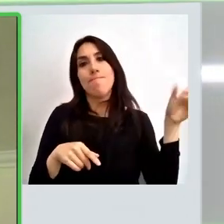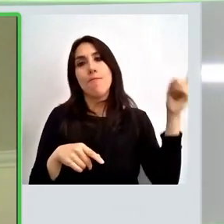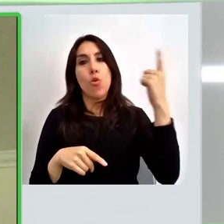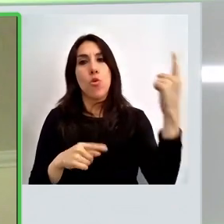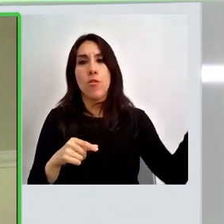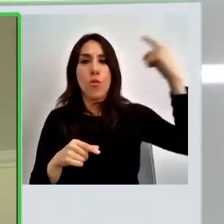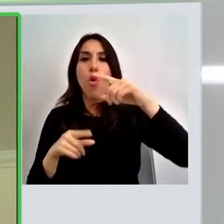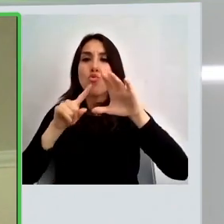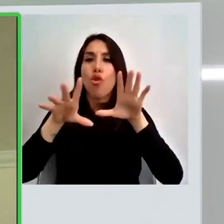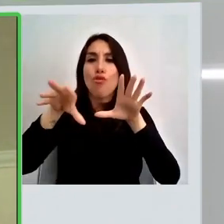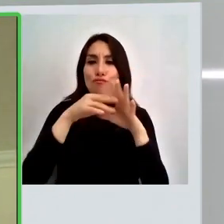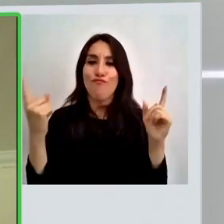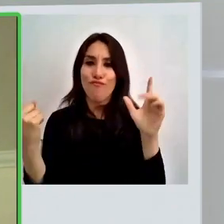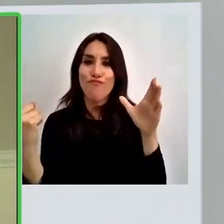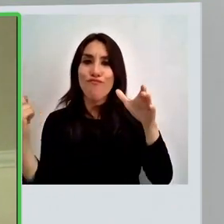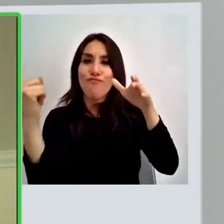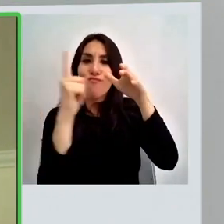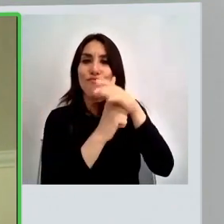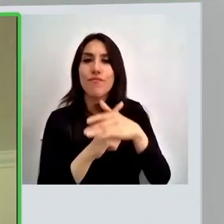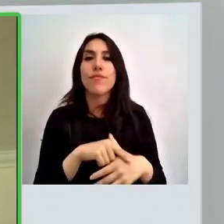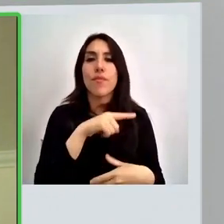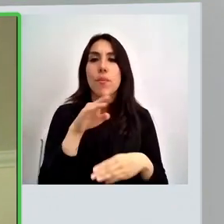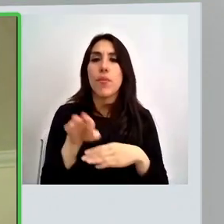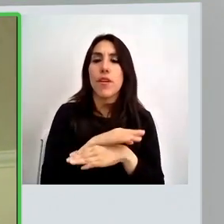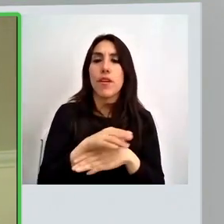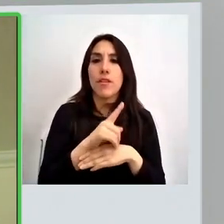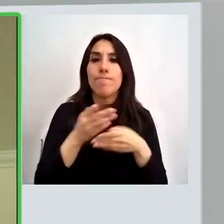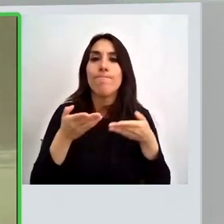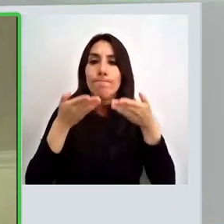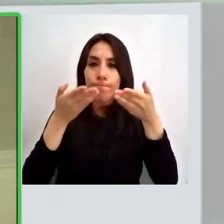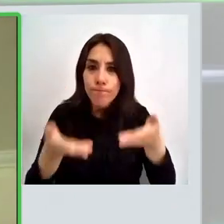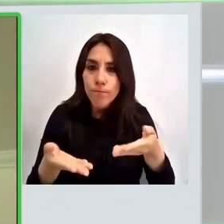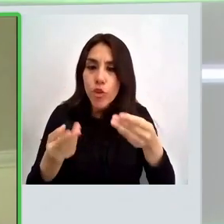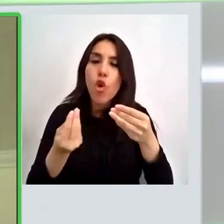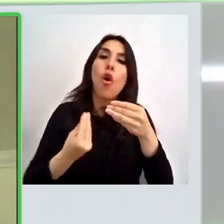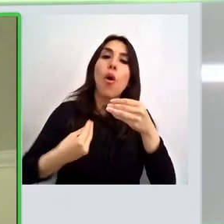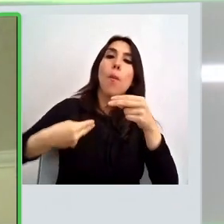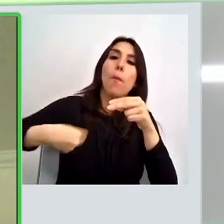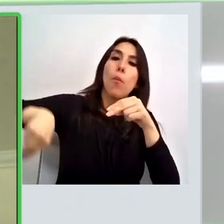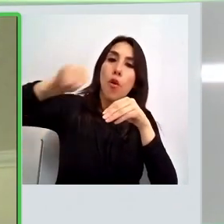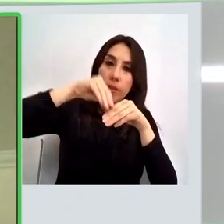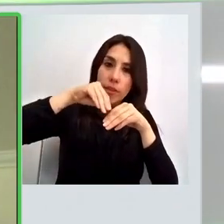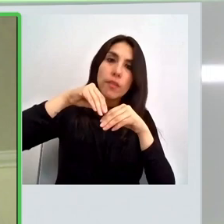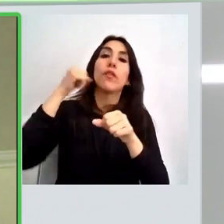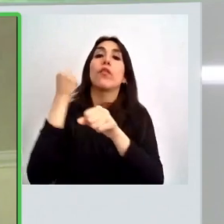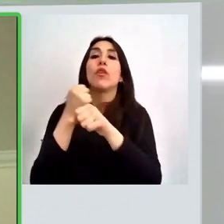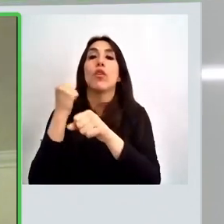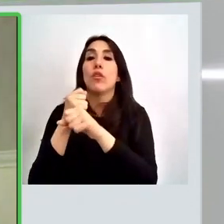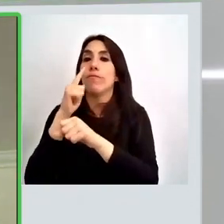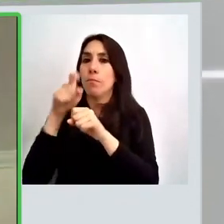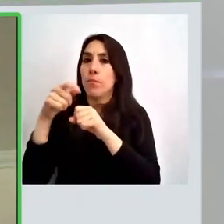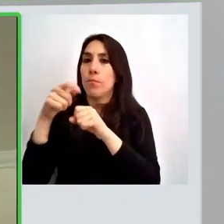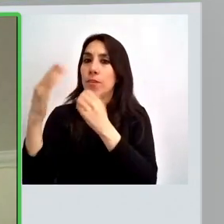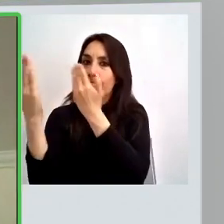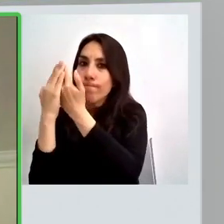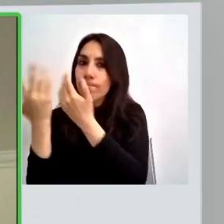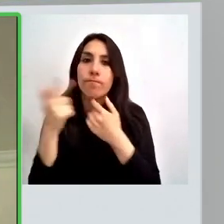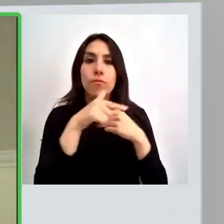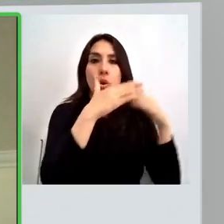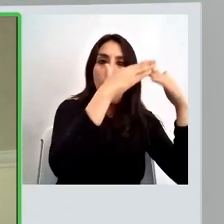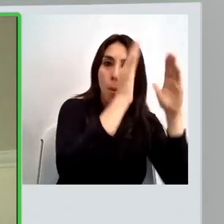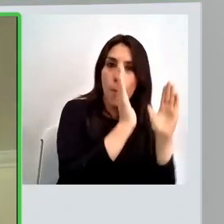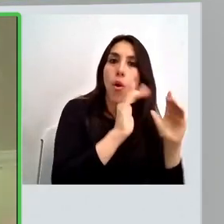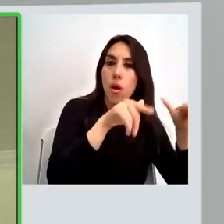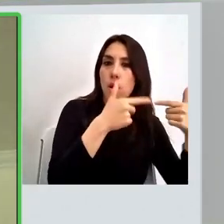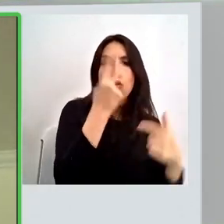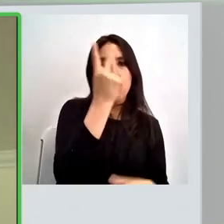work, persons with disabilities ought to be offered either one. Let the person with the disability decide.